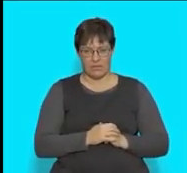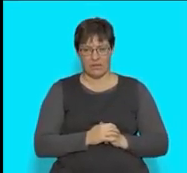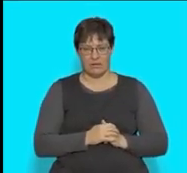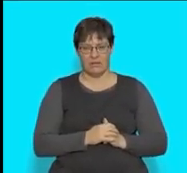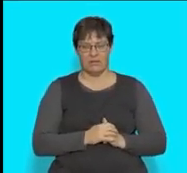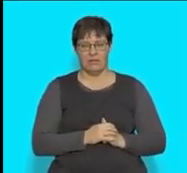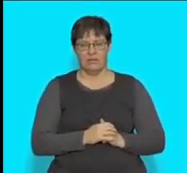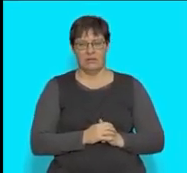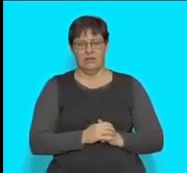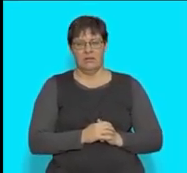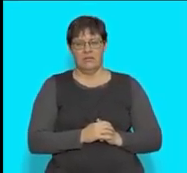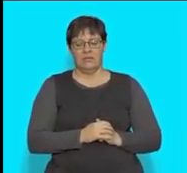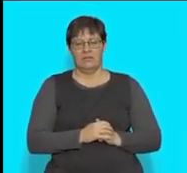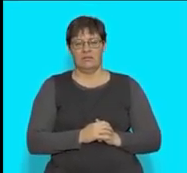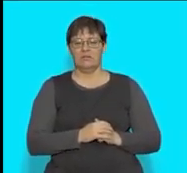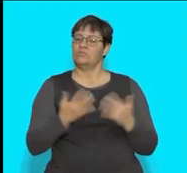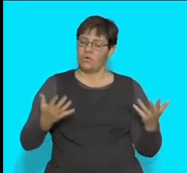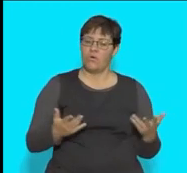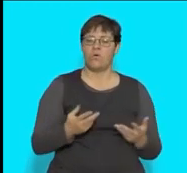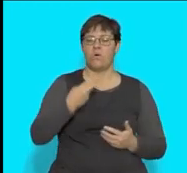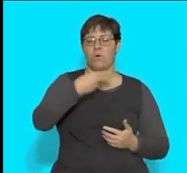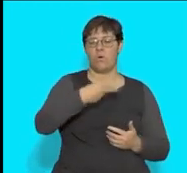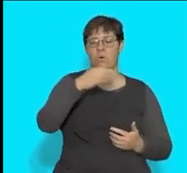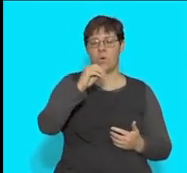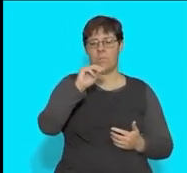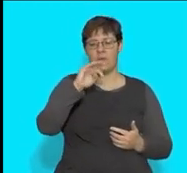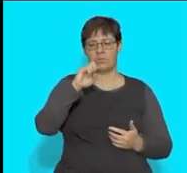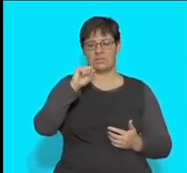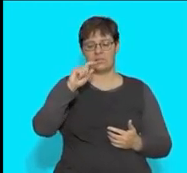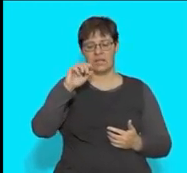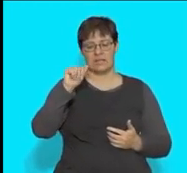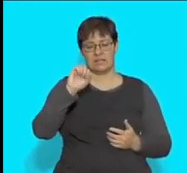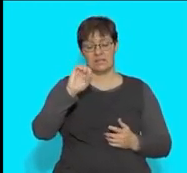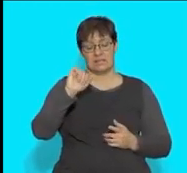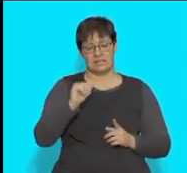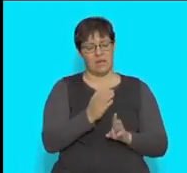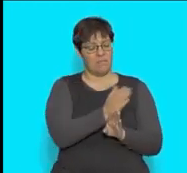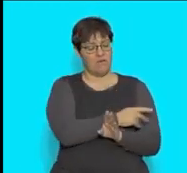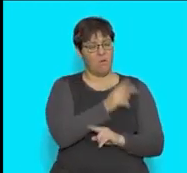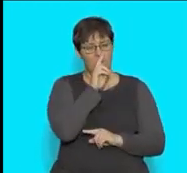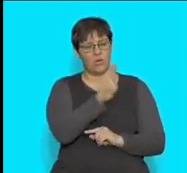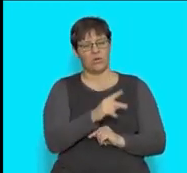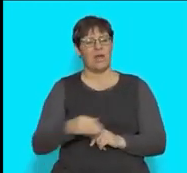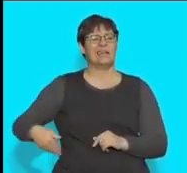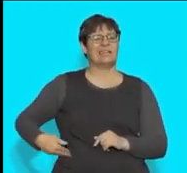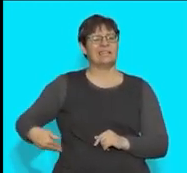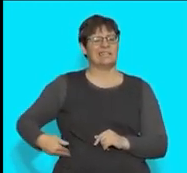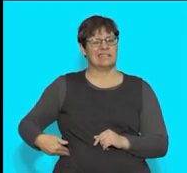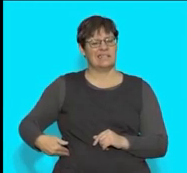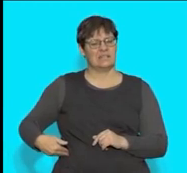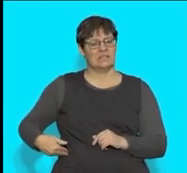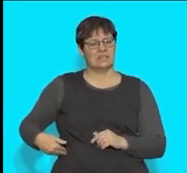All right, we're looking at this concept of homeostasis. And in the last segment, we looked at how our